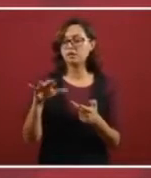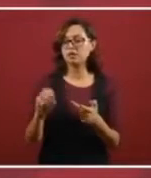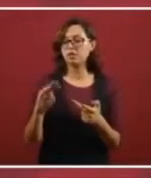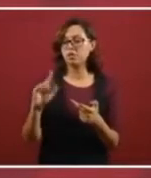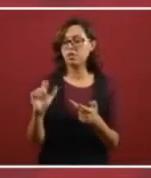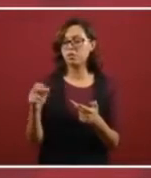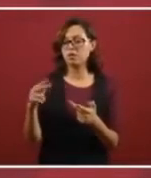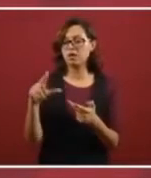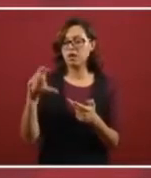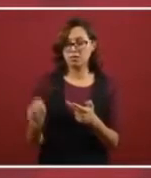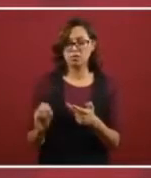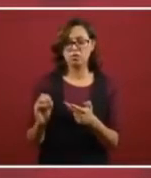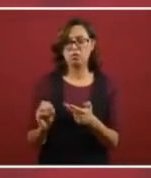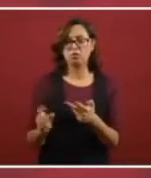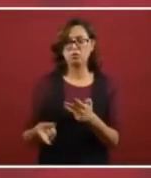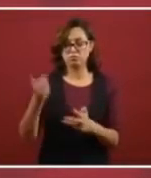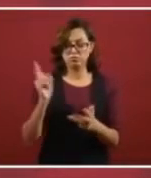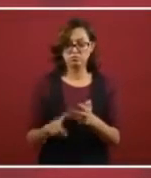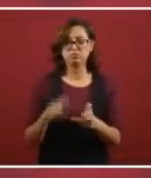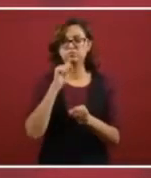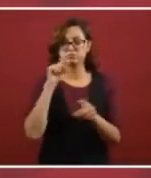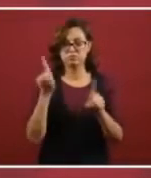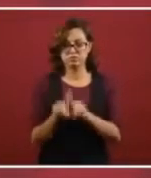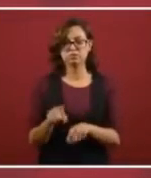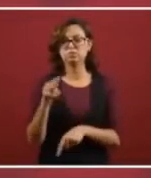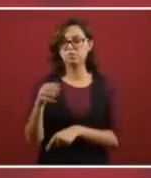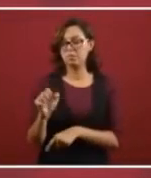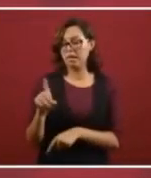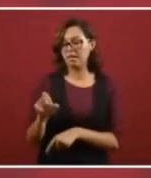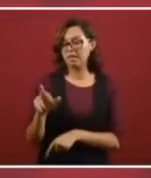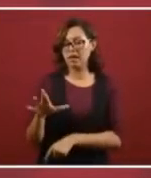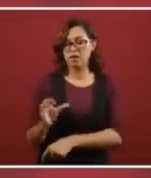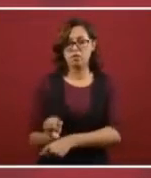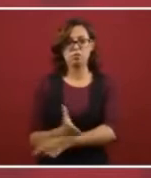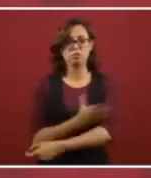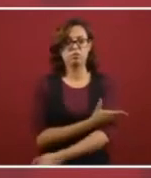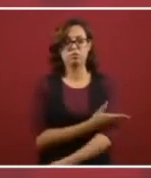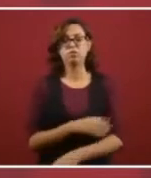and then not very small